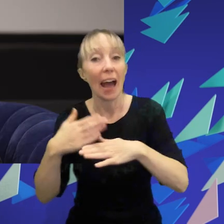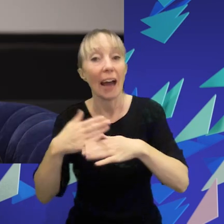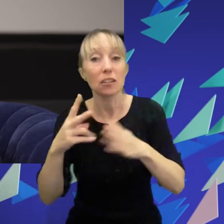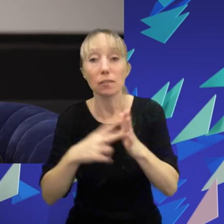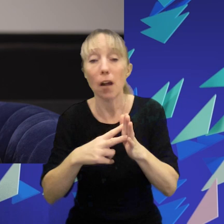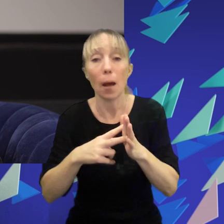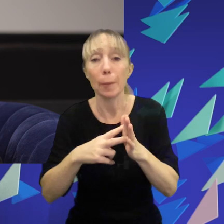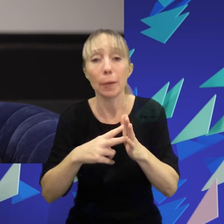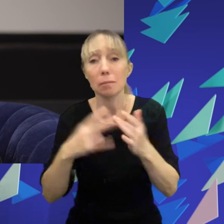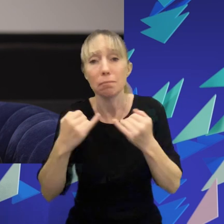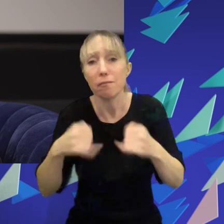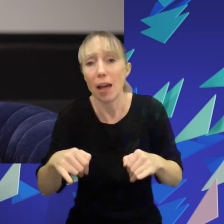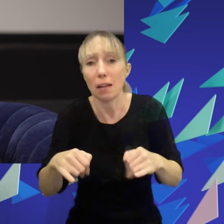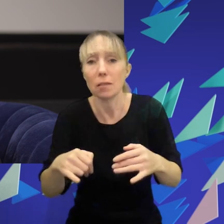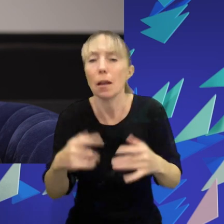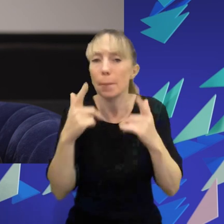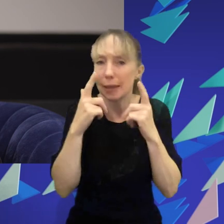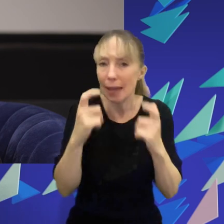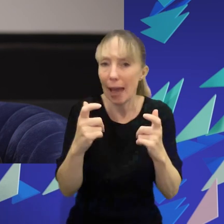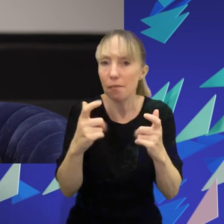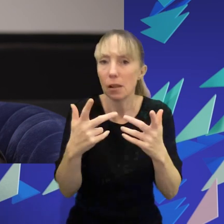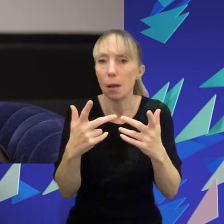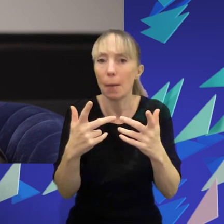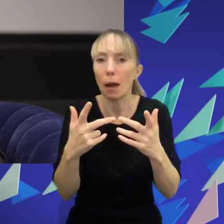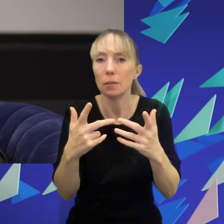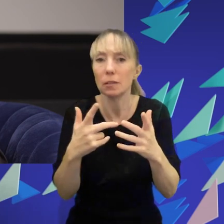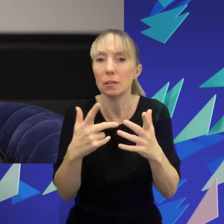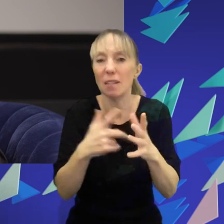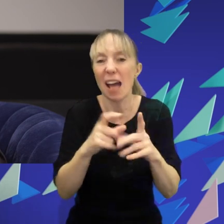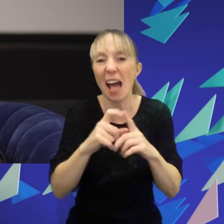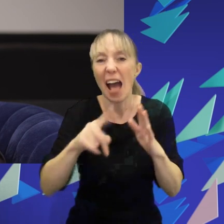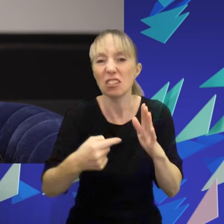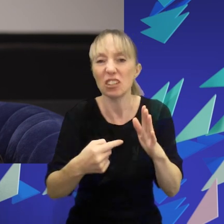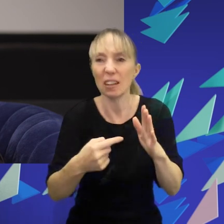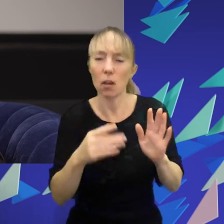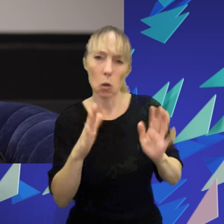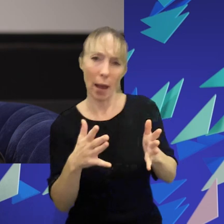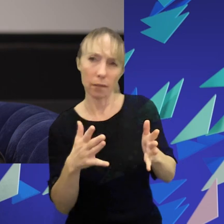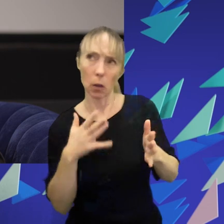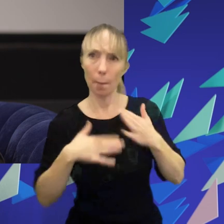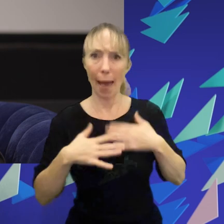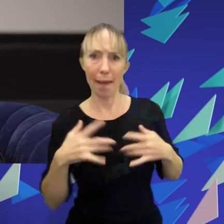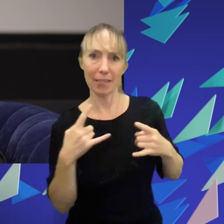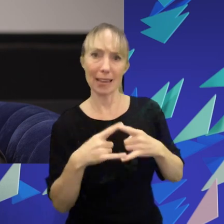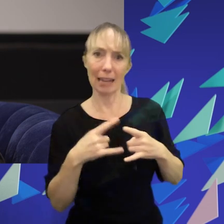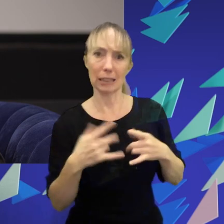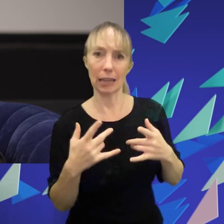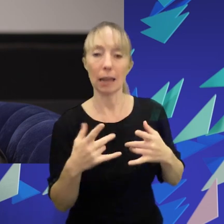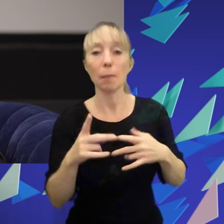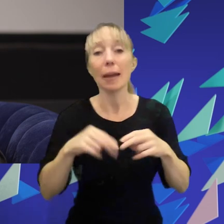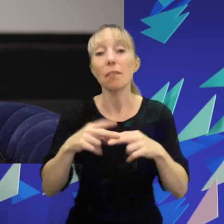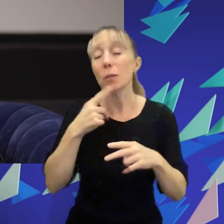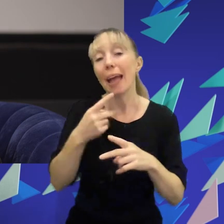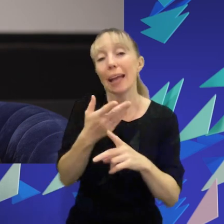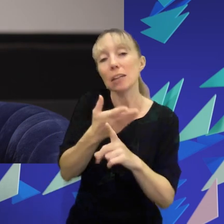because I think what I'm saying is be careful about the adjectives. Like, yeah, you have to be sexy. So the sexy doesn't mean nothing. But you can say, let's seduce somebody.